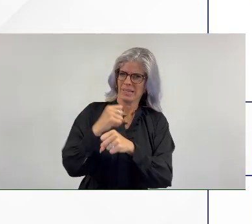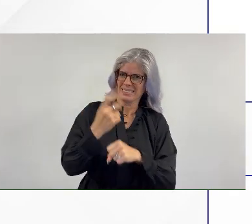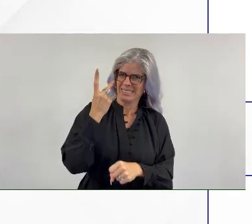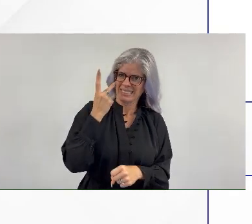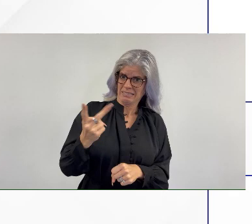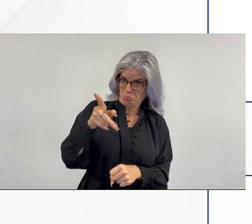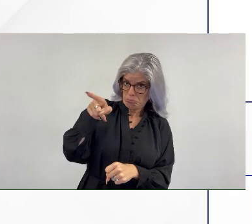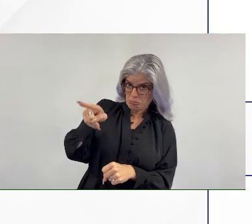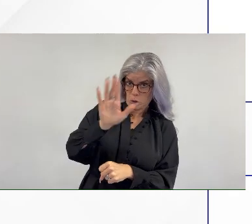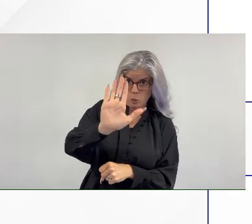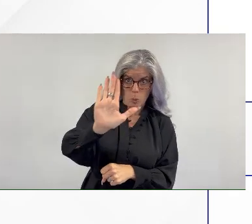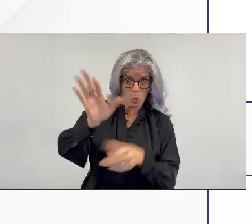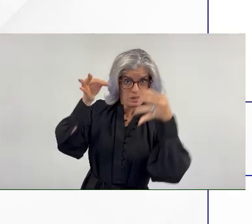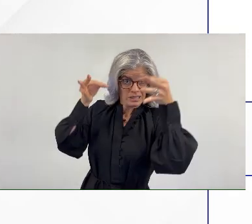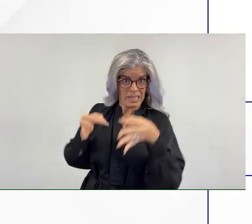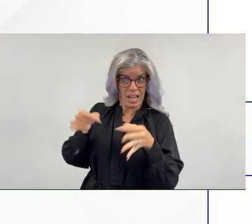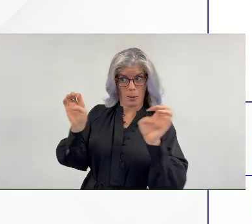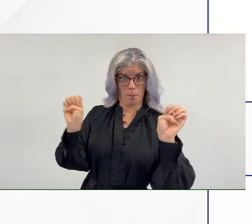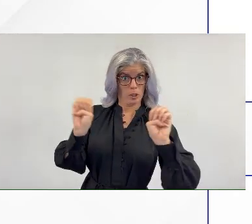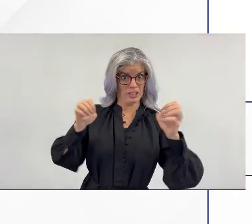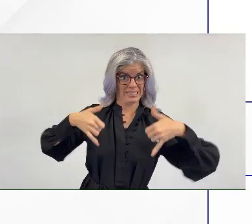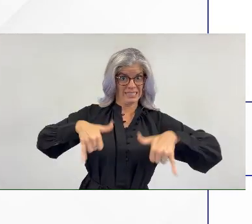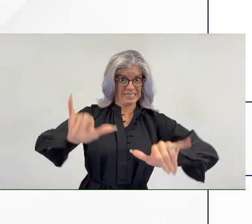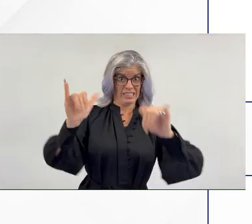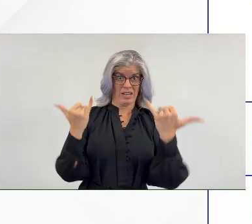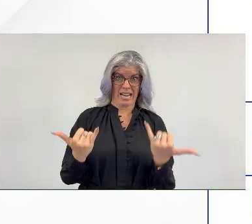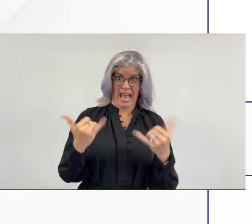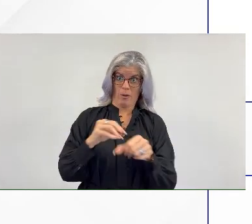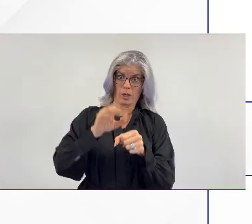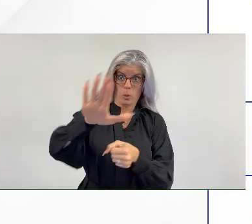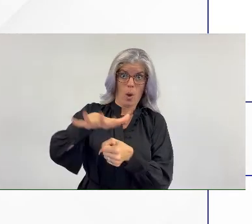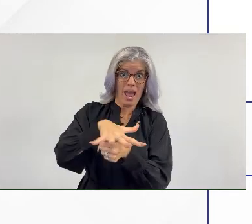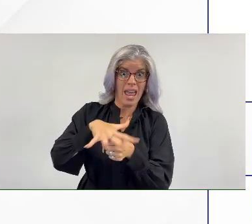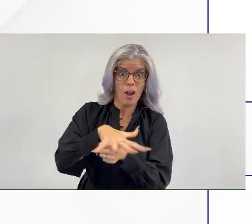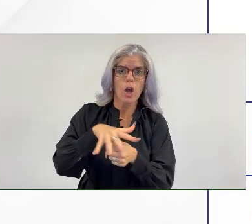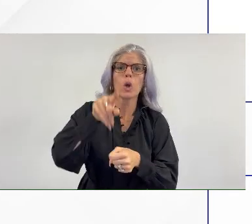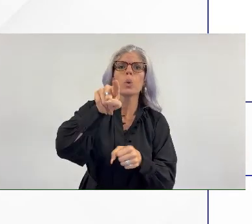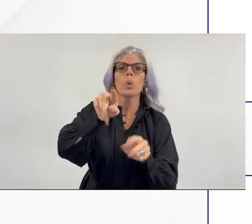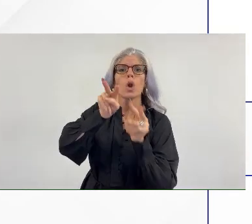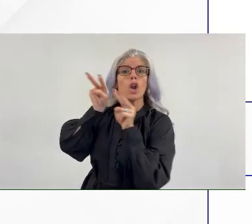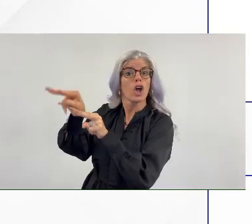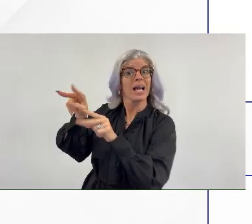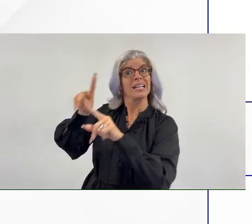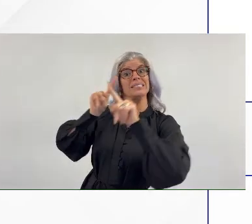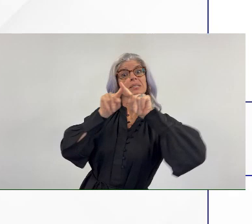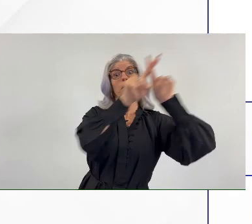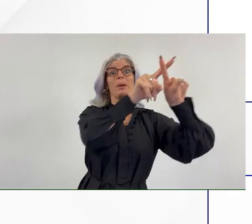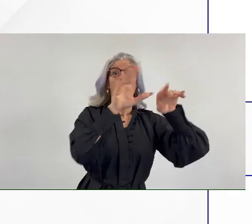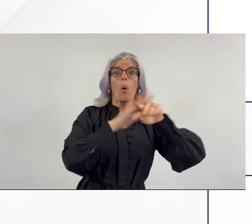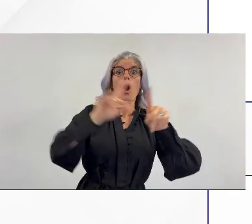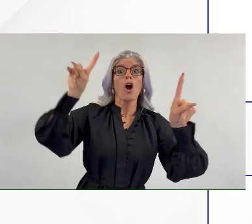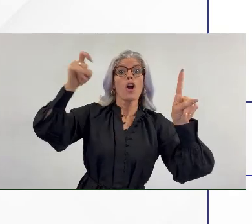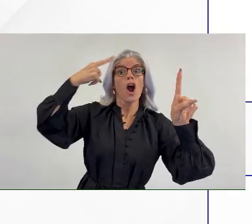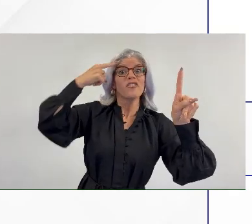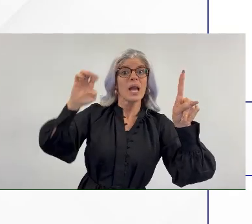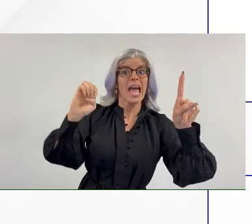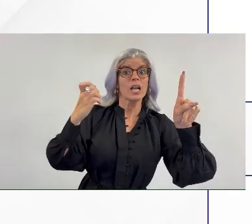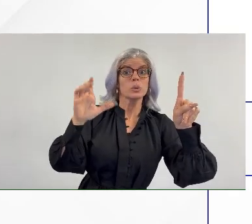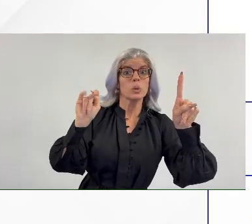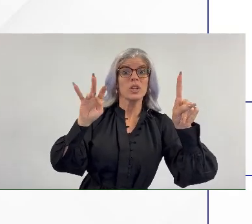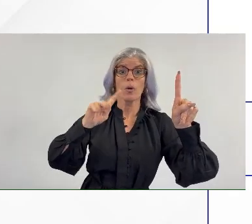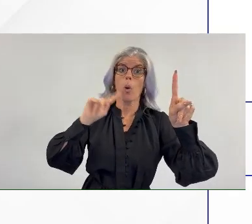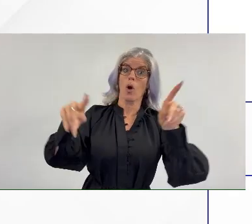emergency situation. If you are using sole sourcing due to emergency or exigency, you must justify it with